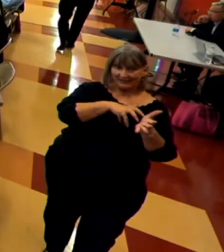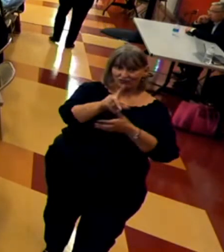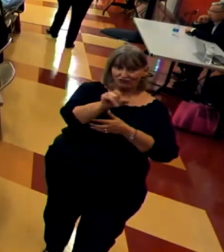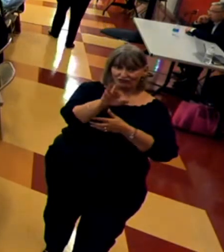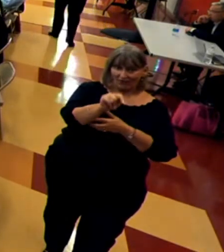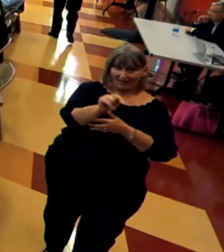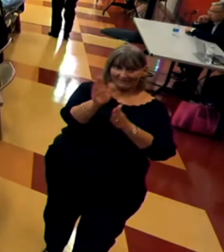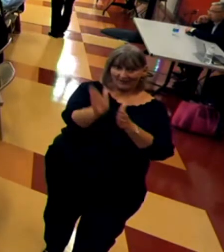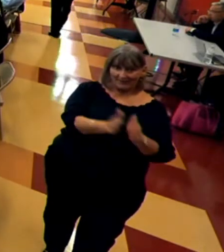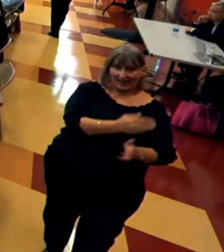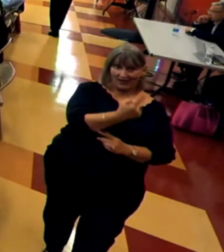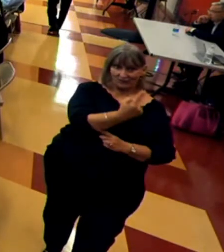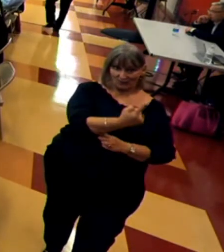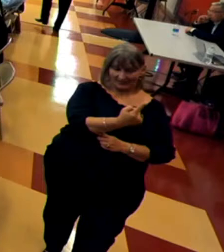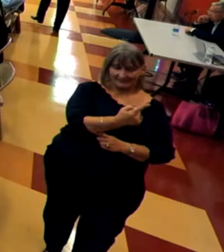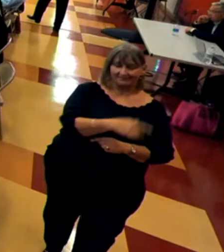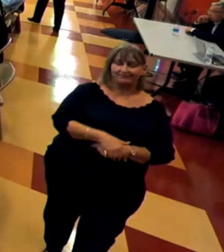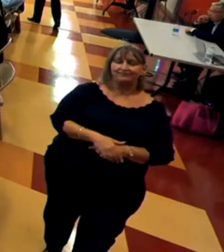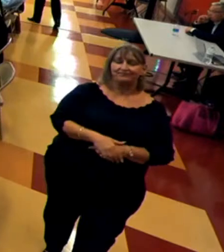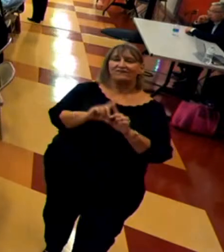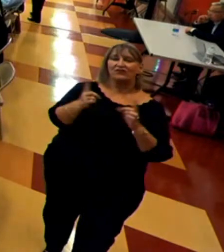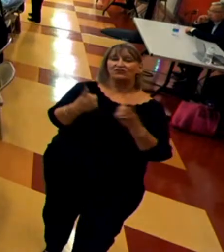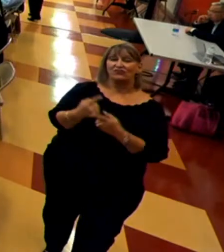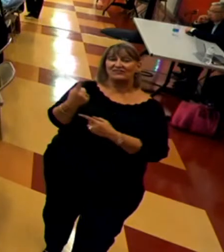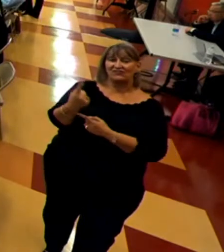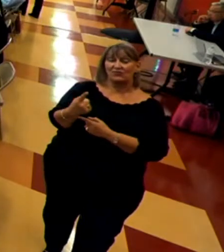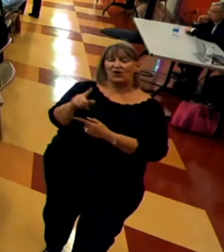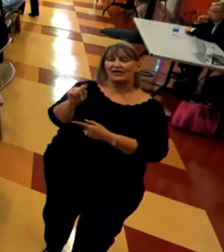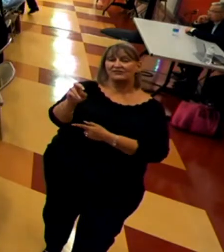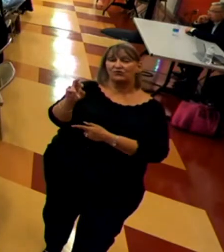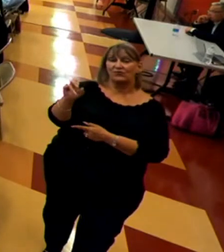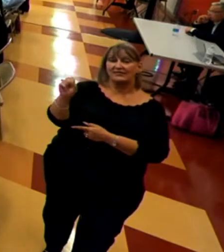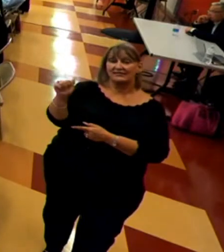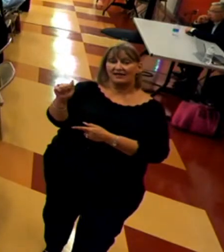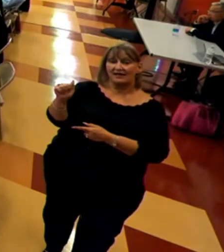District 1, Teresa Vargas Wyatt.